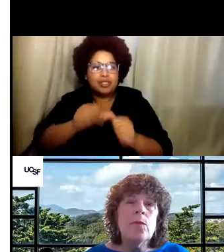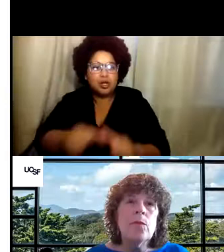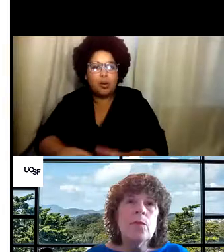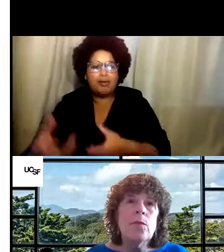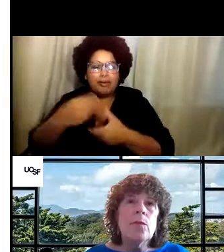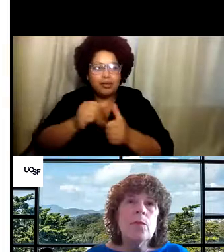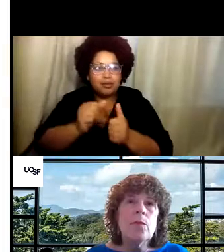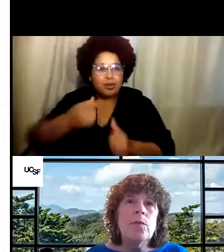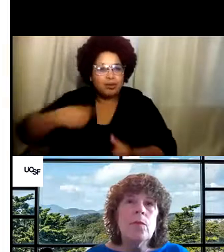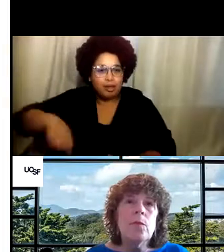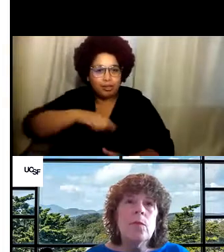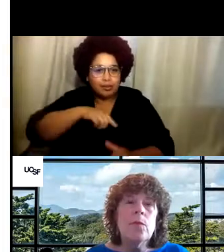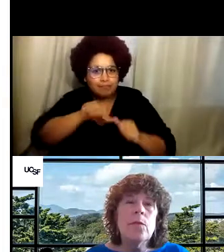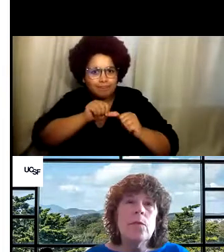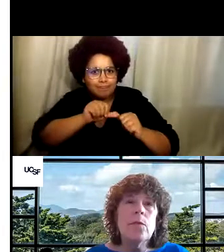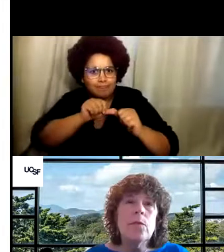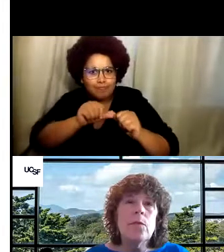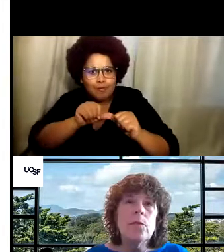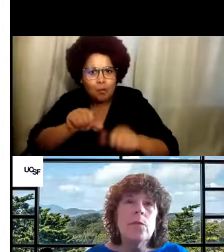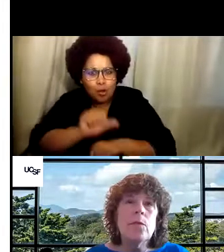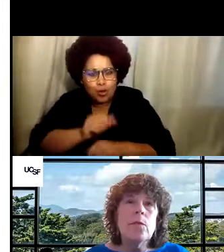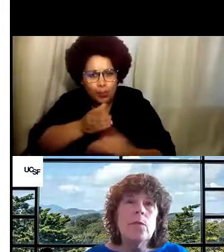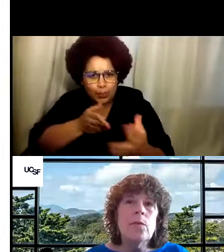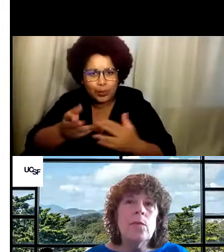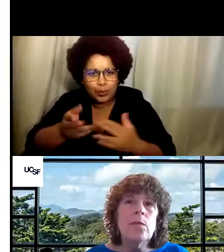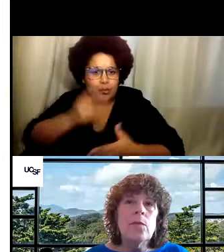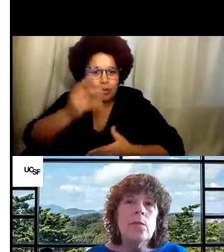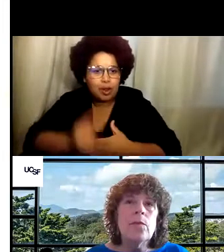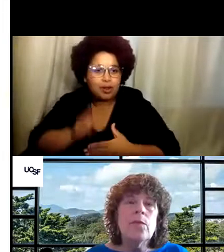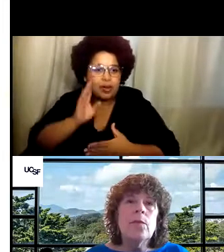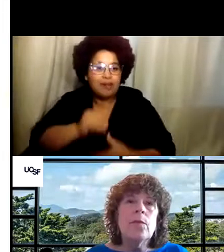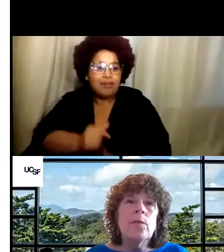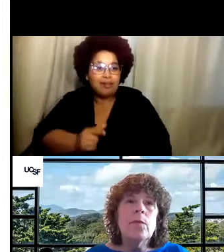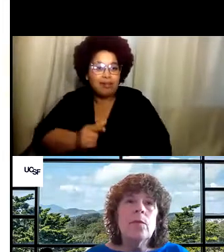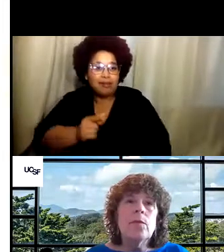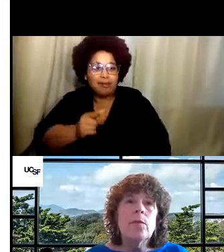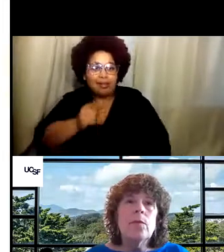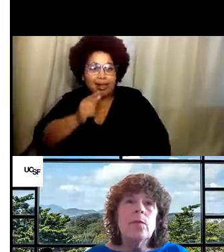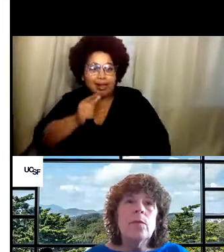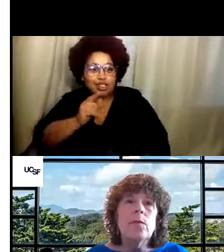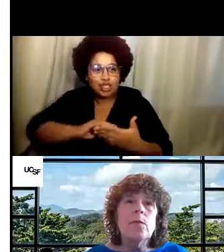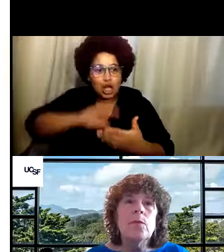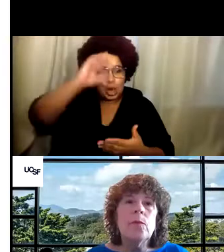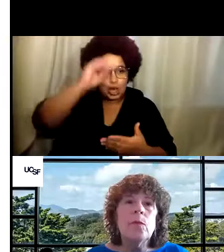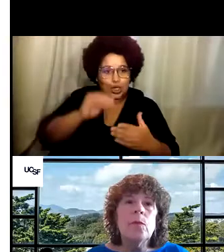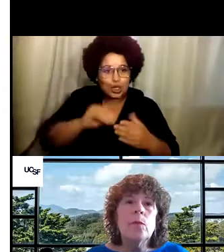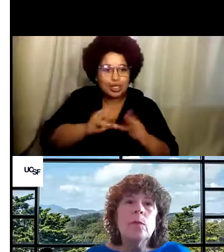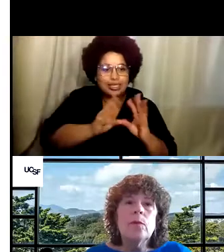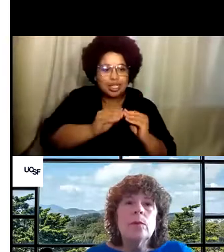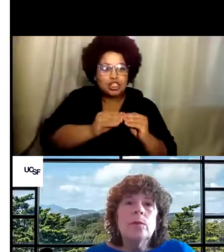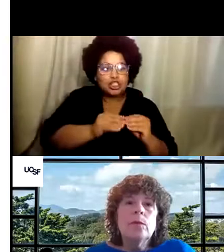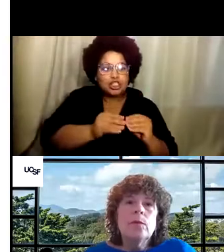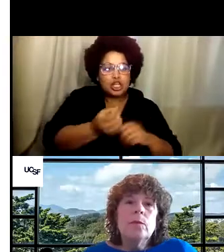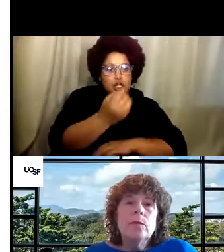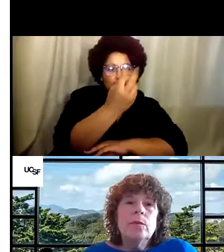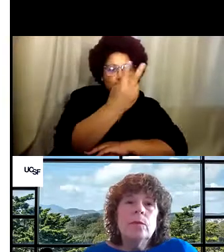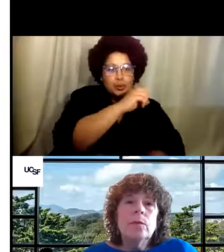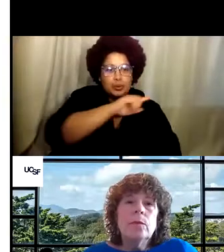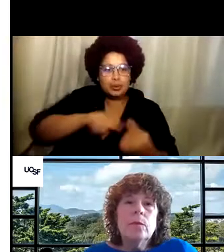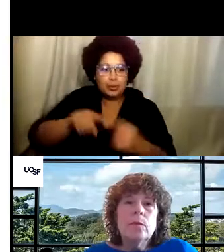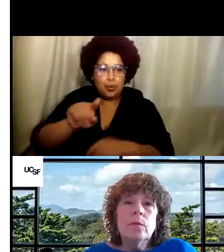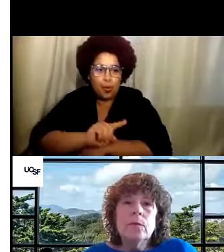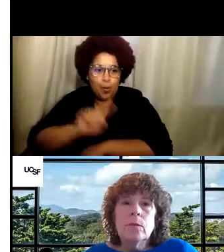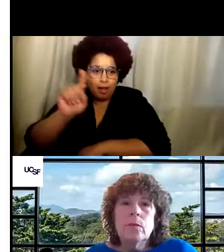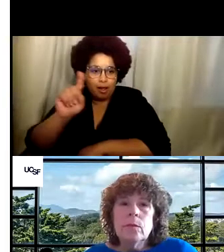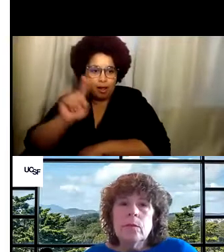work our way through this project. We're going to have a lunch and learn session on Friday from noon to 1 that will